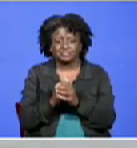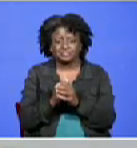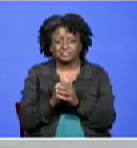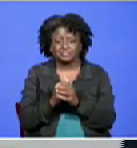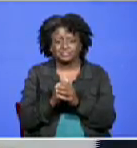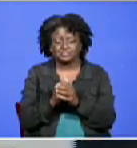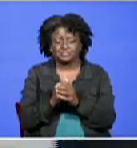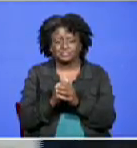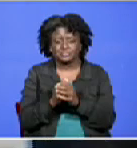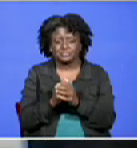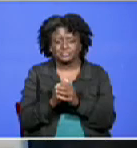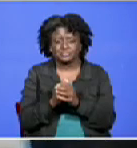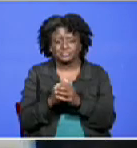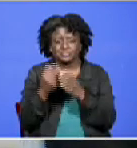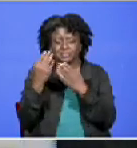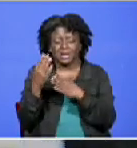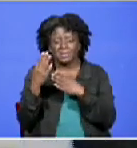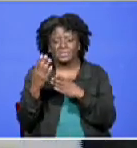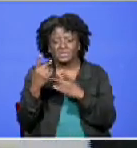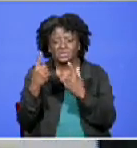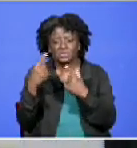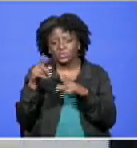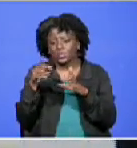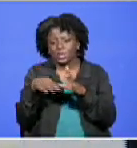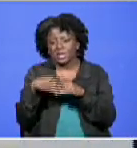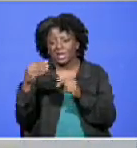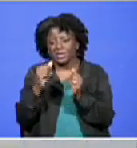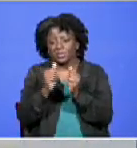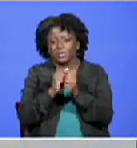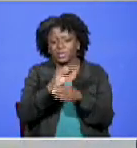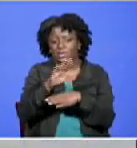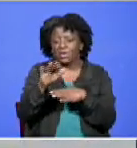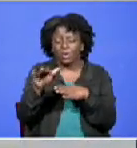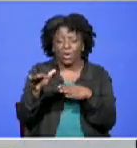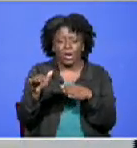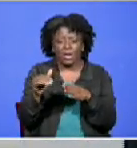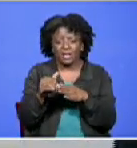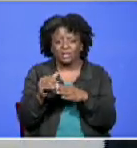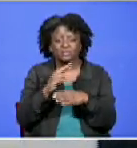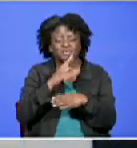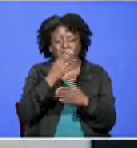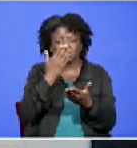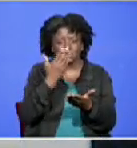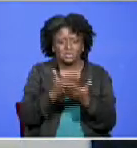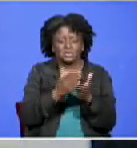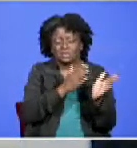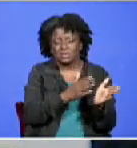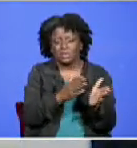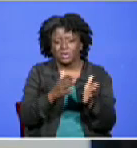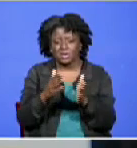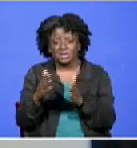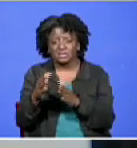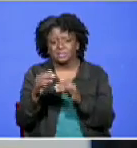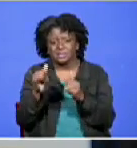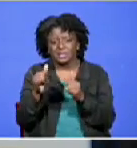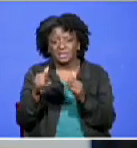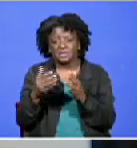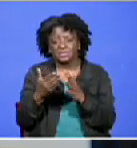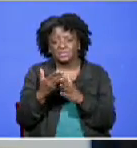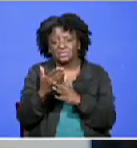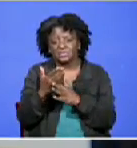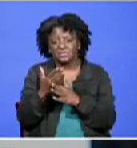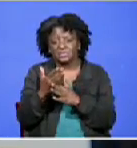Bahamas went out with all really good organized, playing through